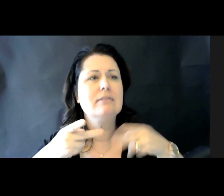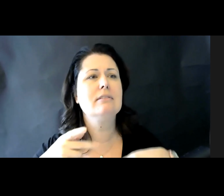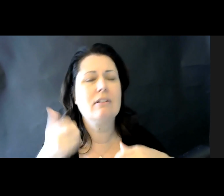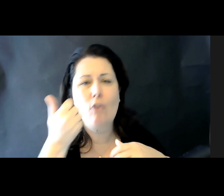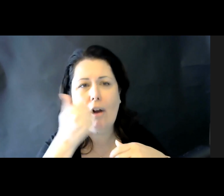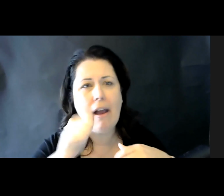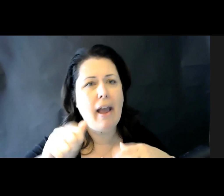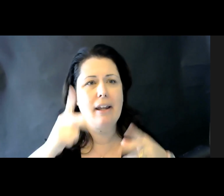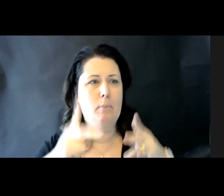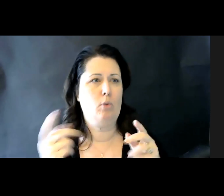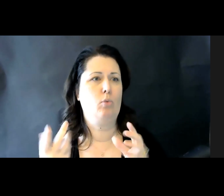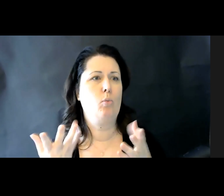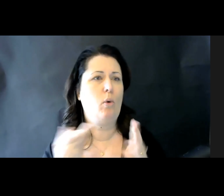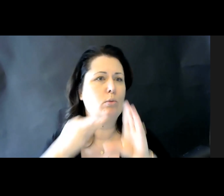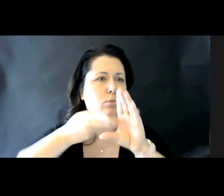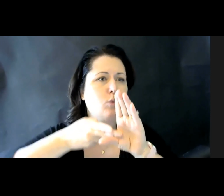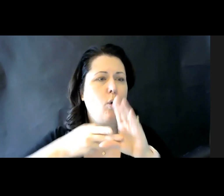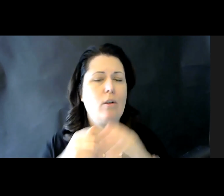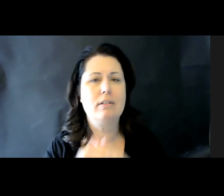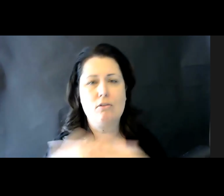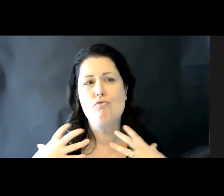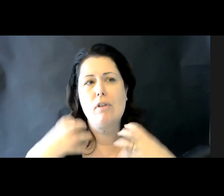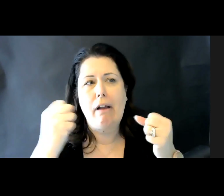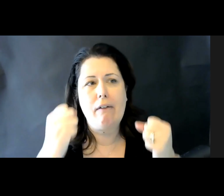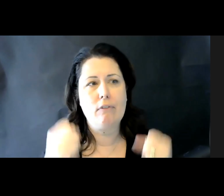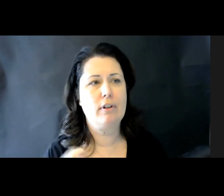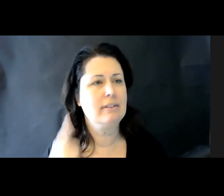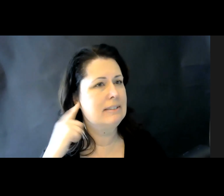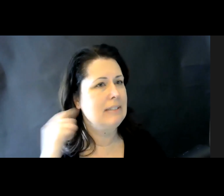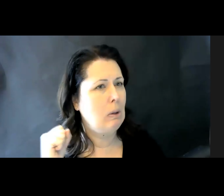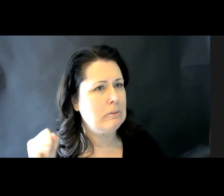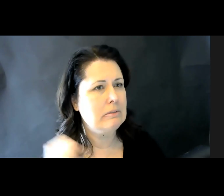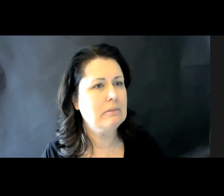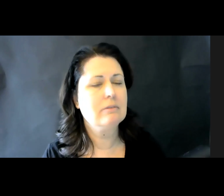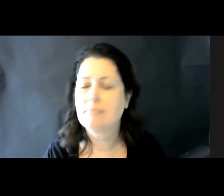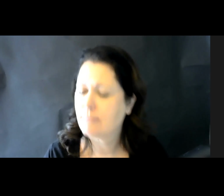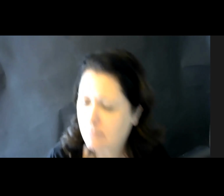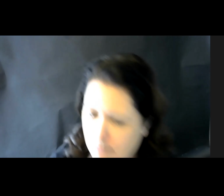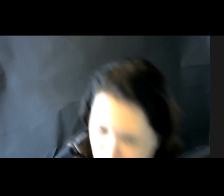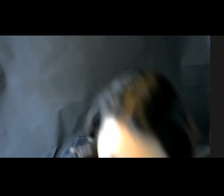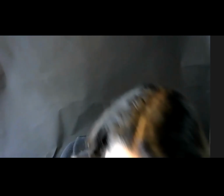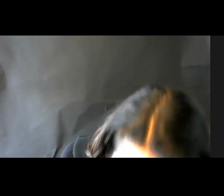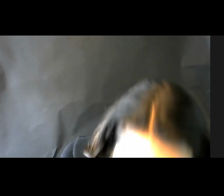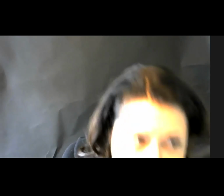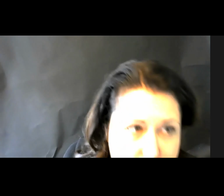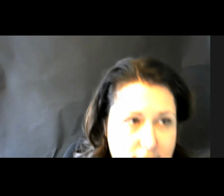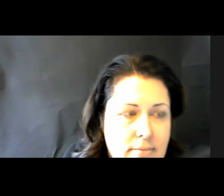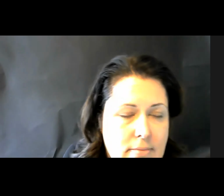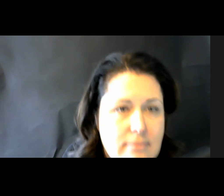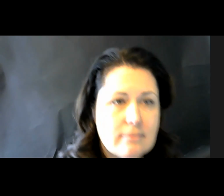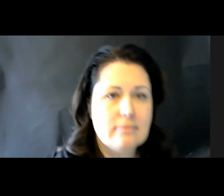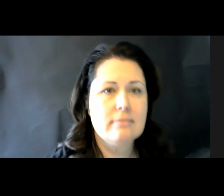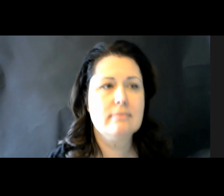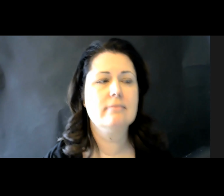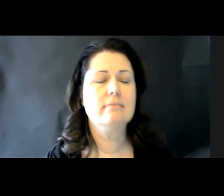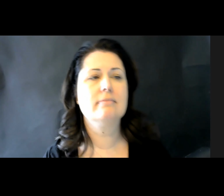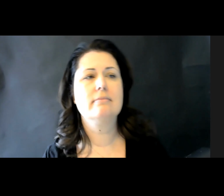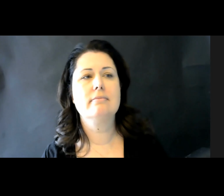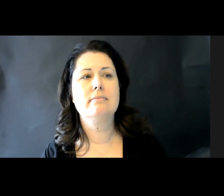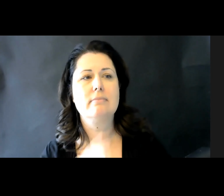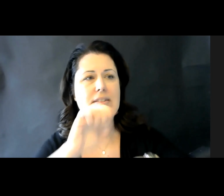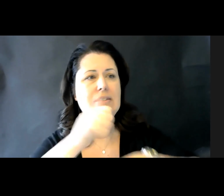in, whether they're looking for recovery or not. We've got snack and coffee stations set up so they can come in